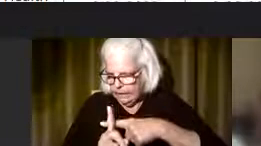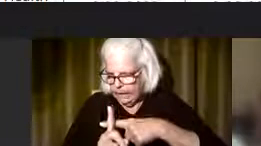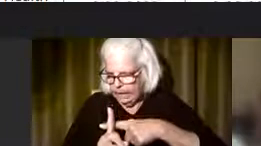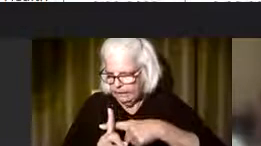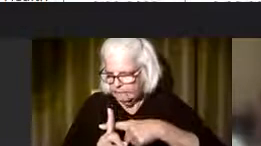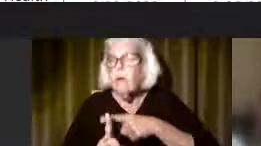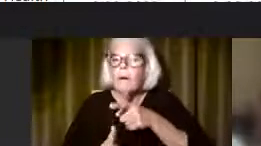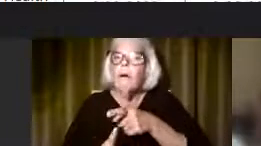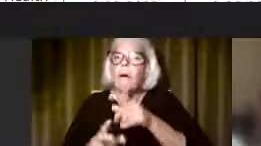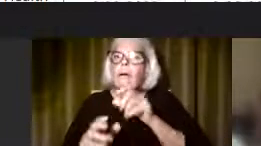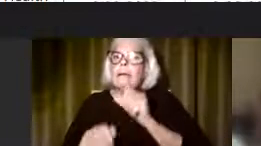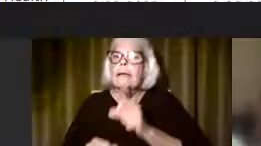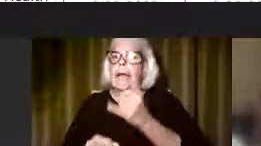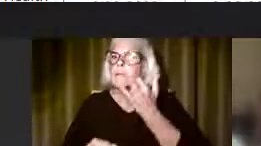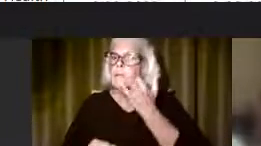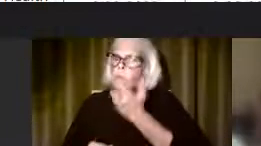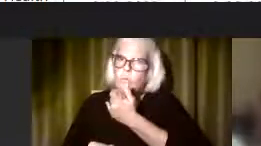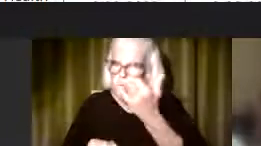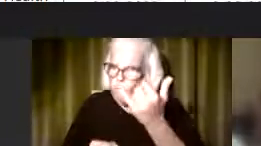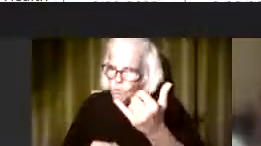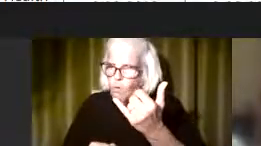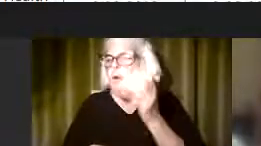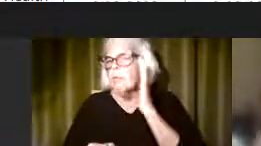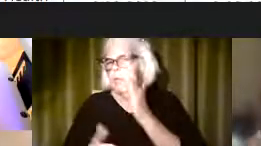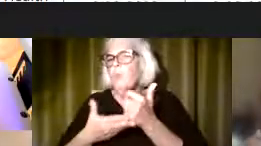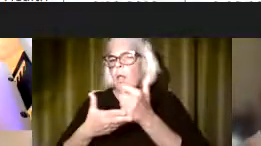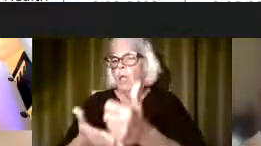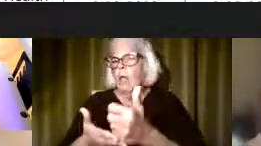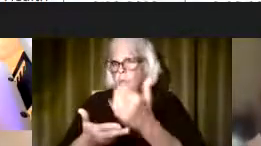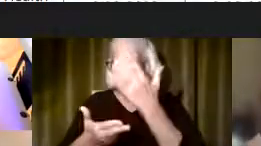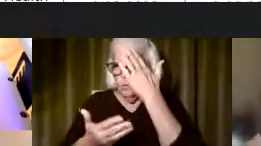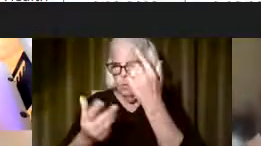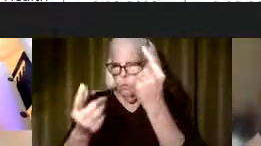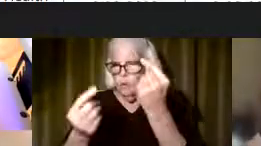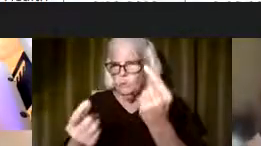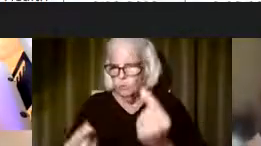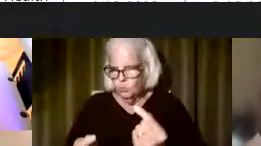those that may not have access to internet or a smart device.